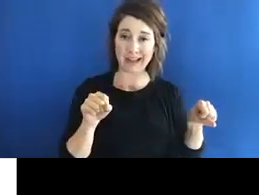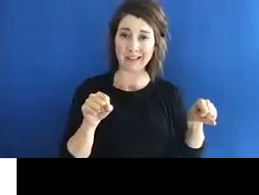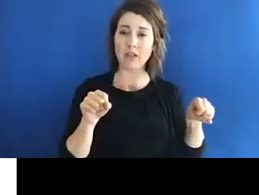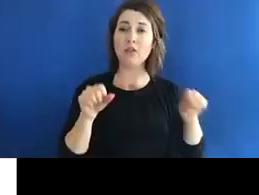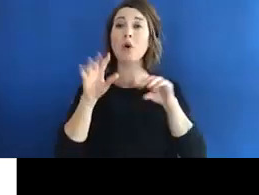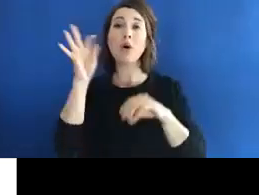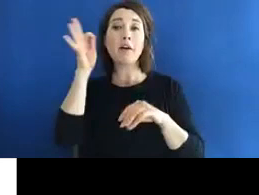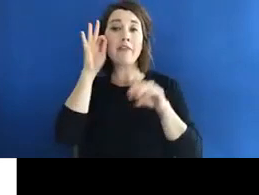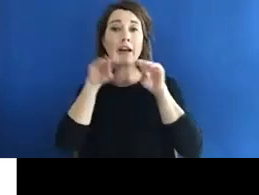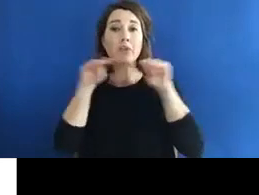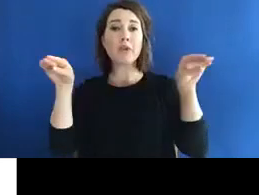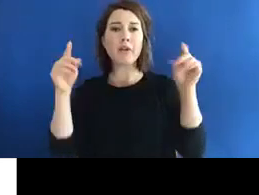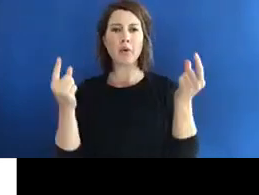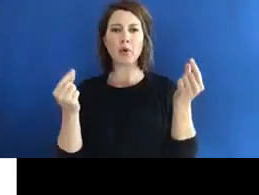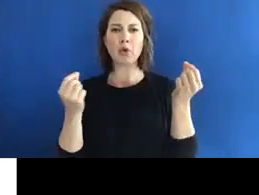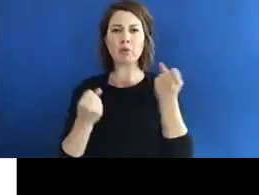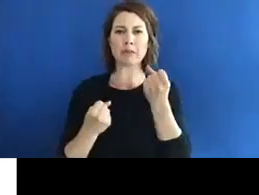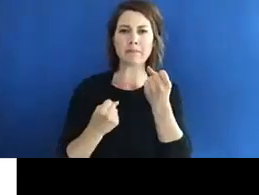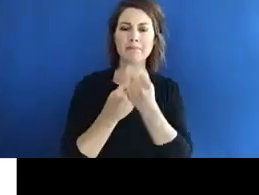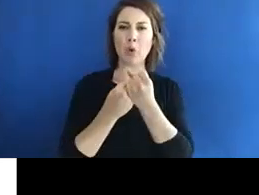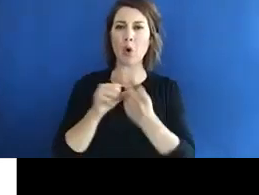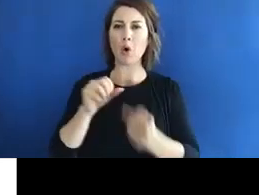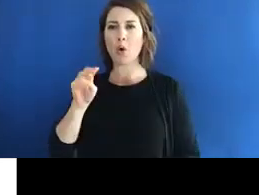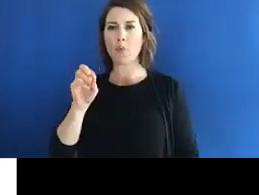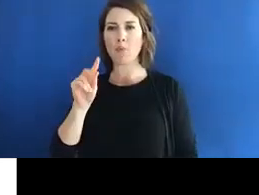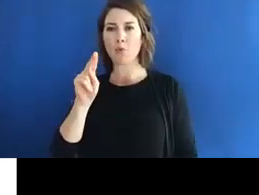and morale of rehabilitation staff across the country?